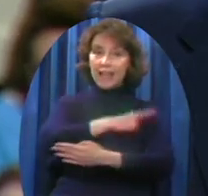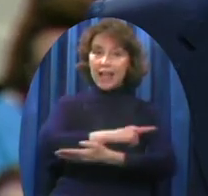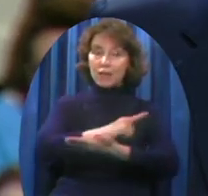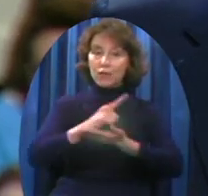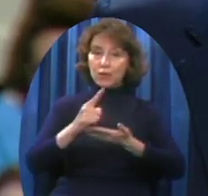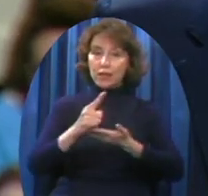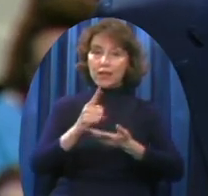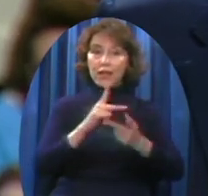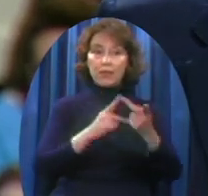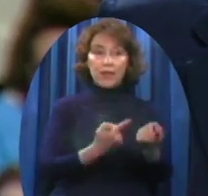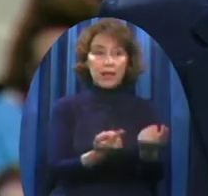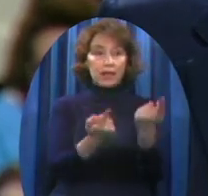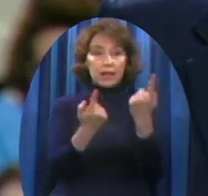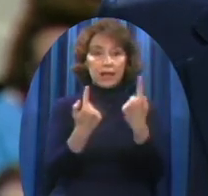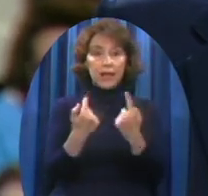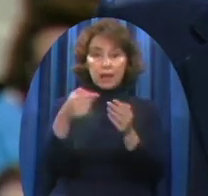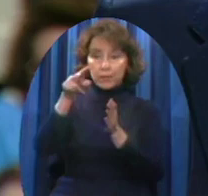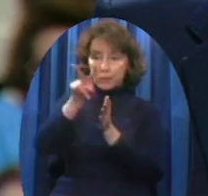found it was empty.